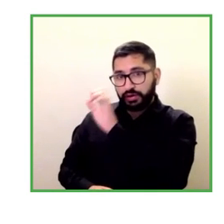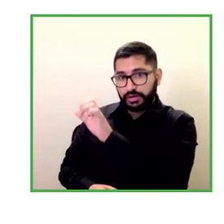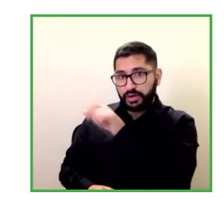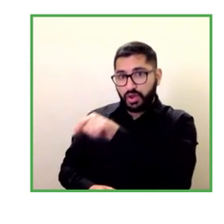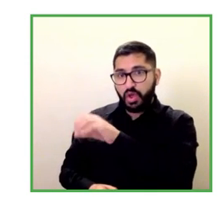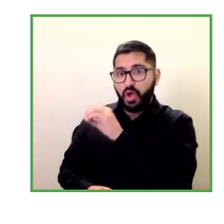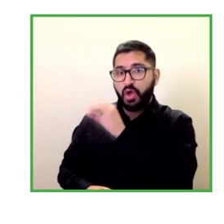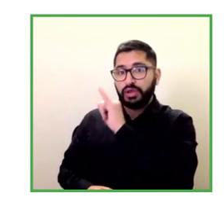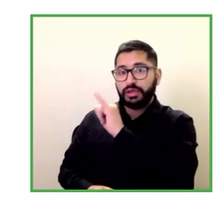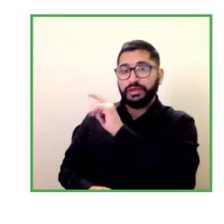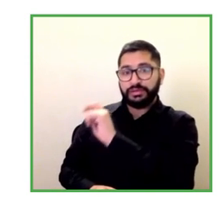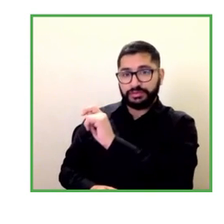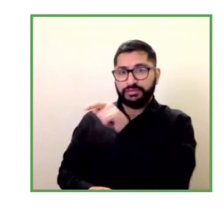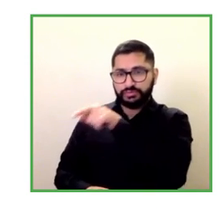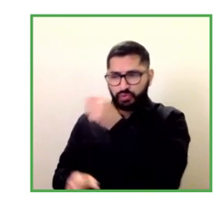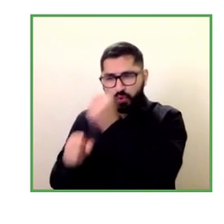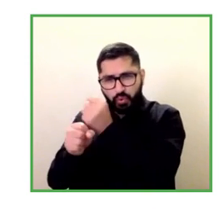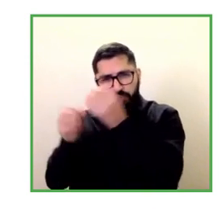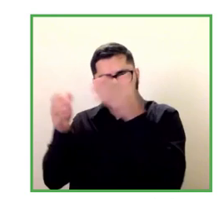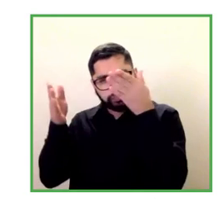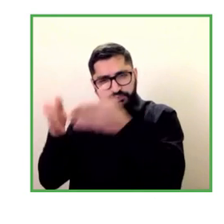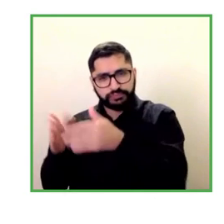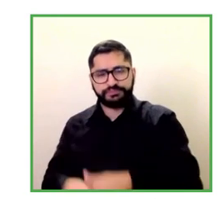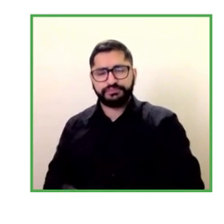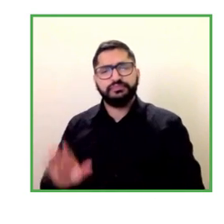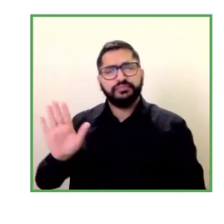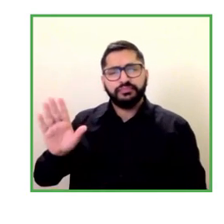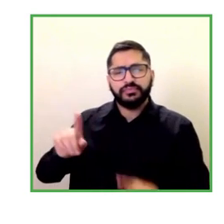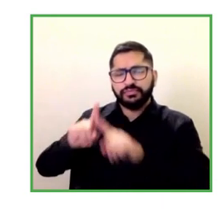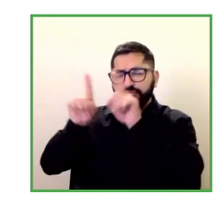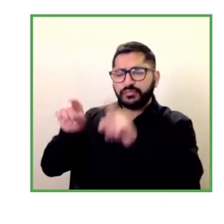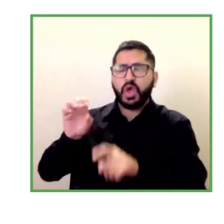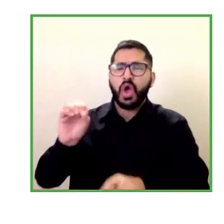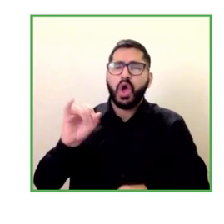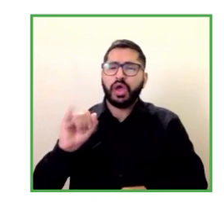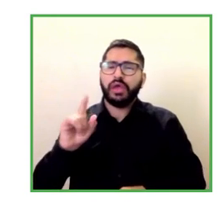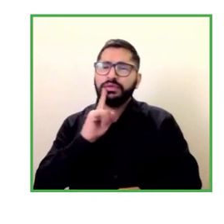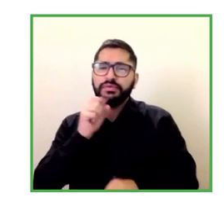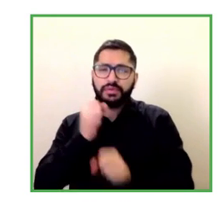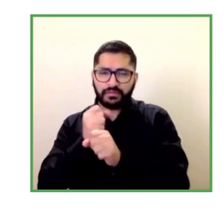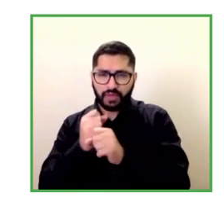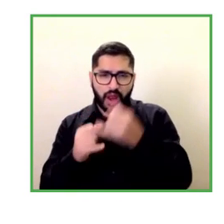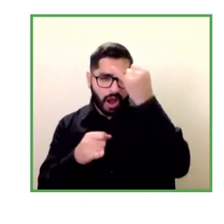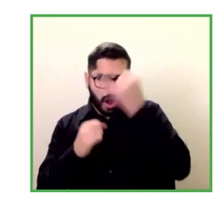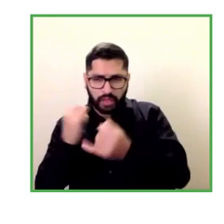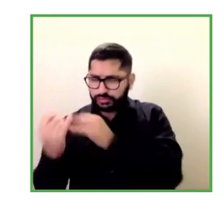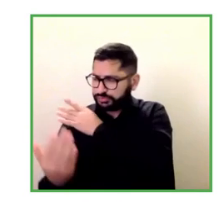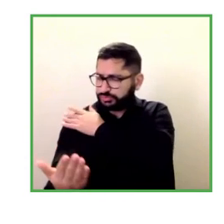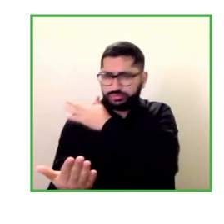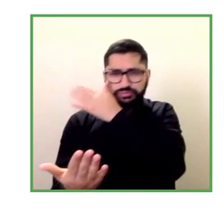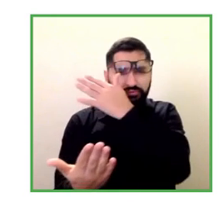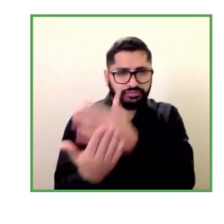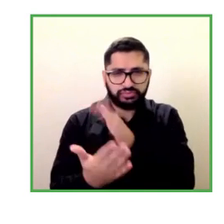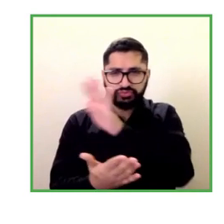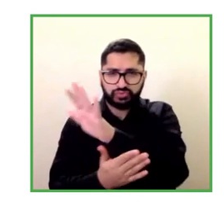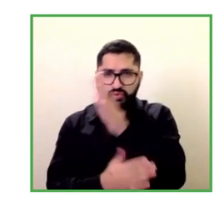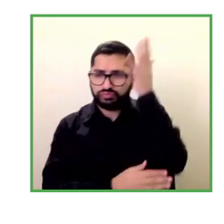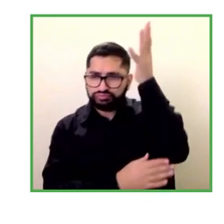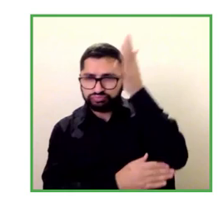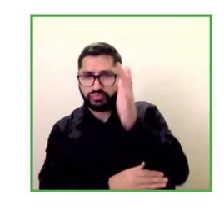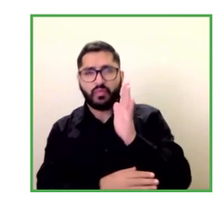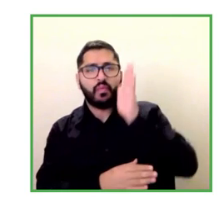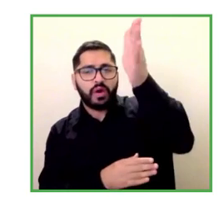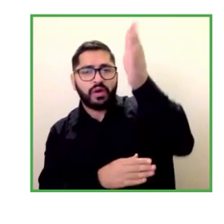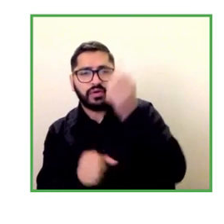recent times about the future of employment, the future of labor for people with disabilities too. And now I would like to know if you could give